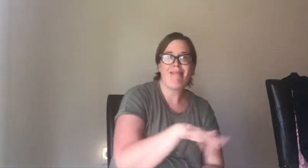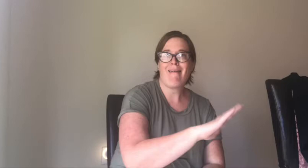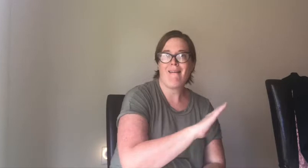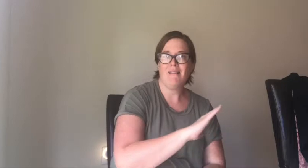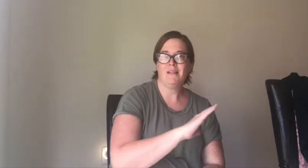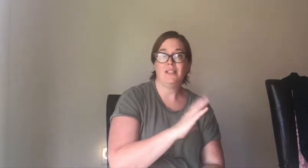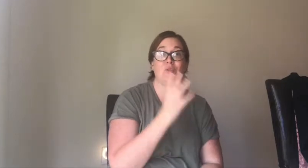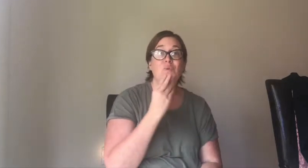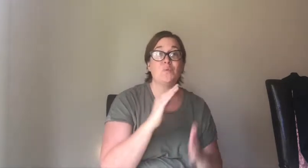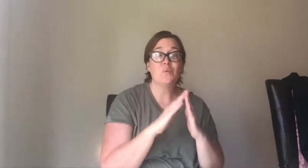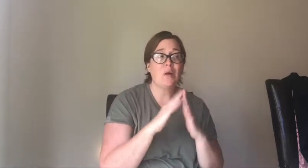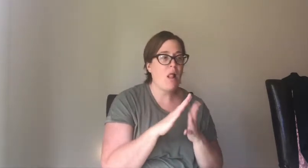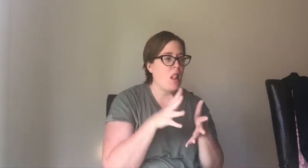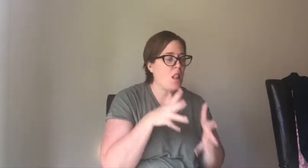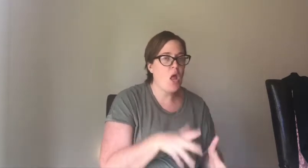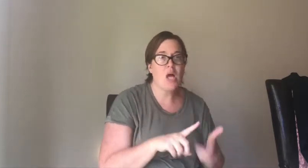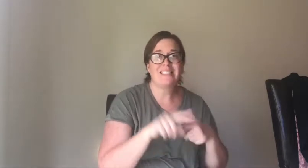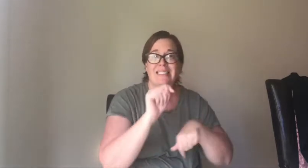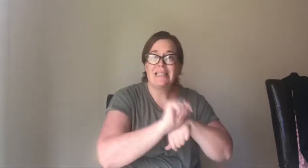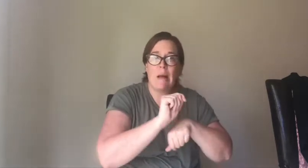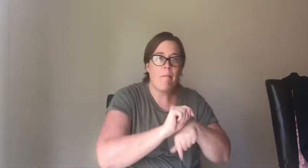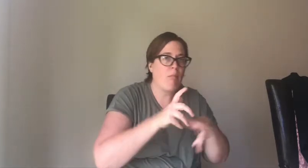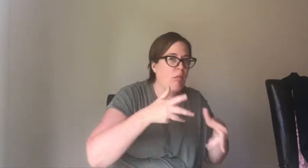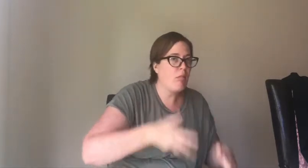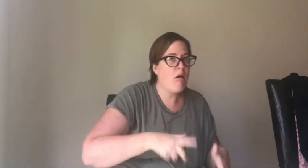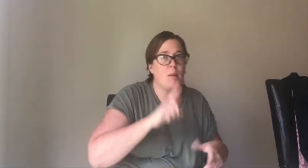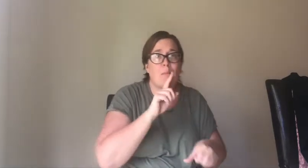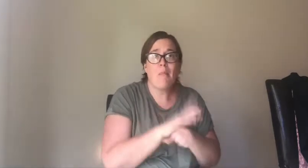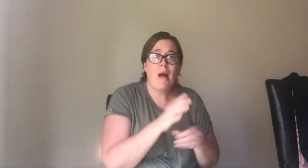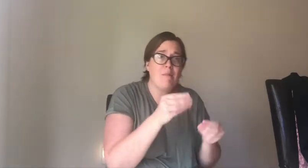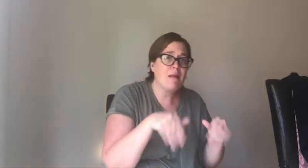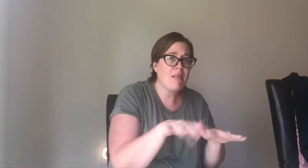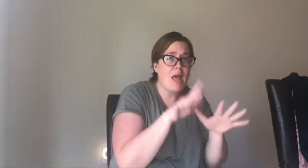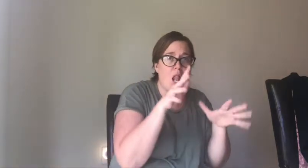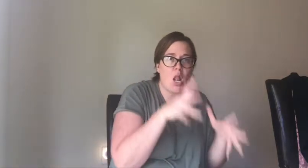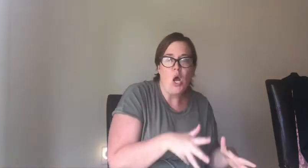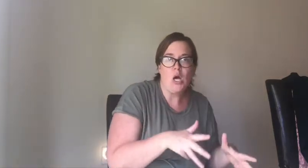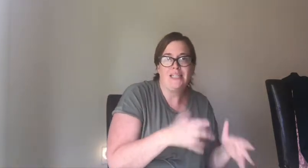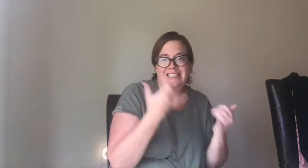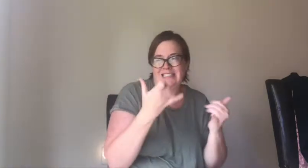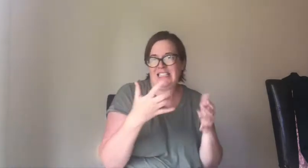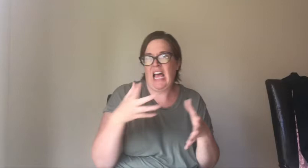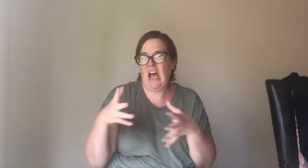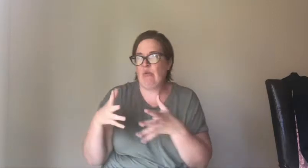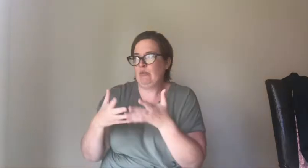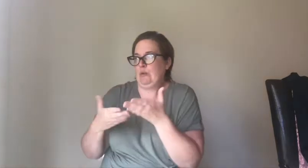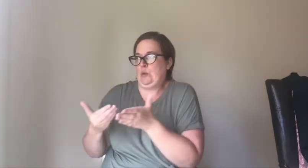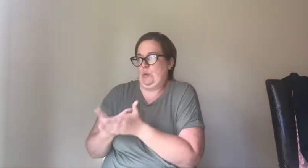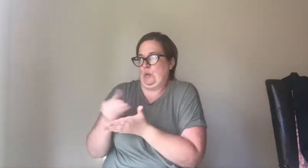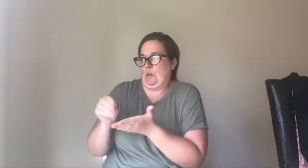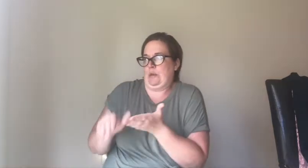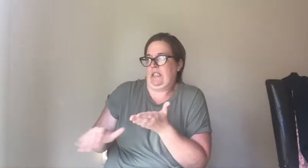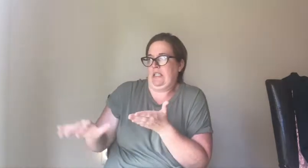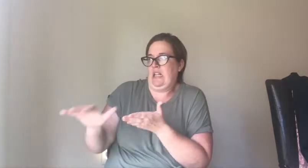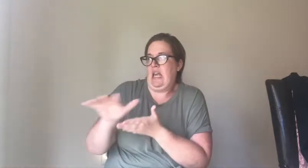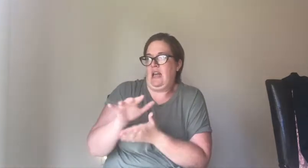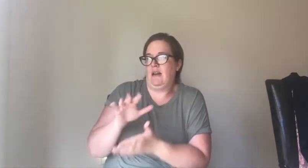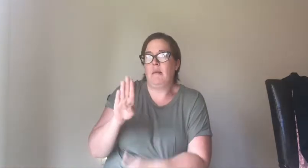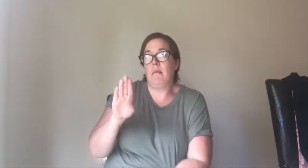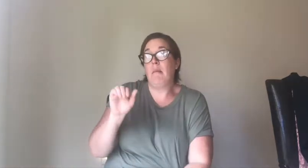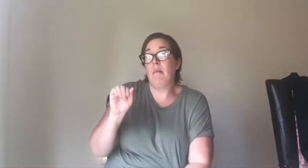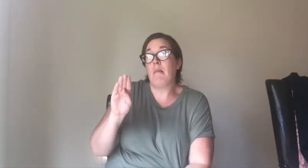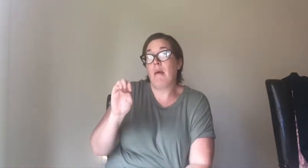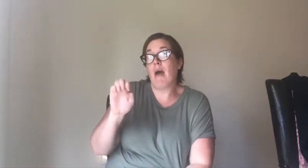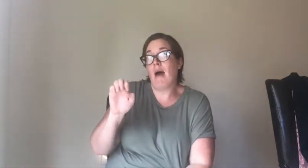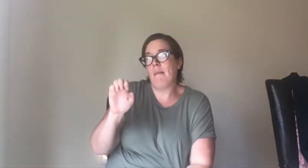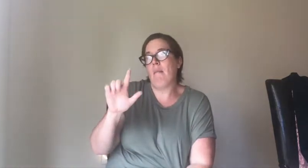of Exodus, earlier in the story, they're slaves in Egypt. They're in captivity. They have no rights. They have no citizenship. They are